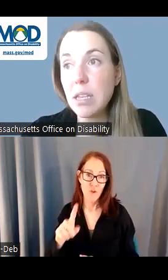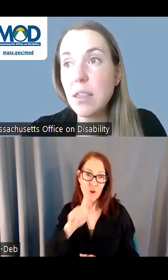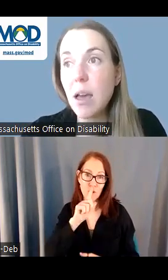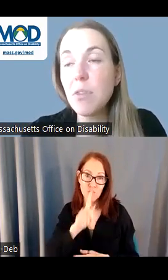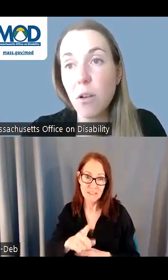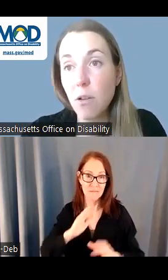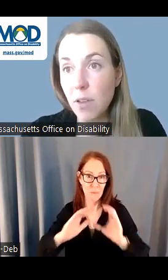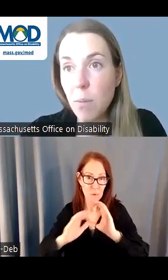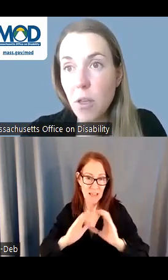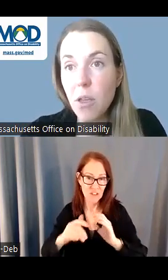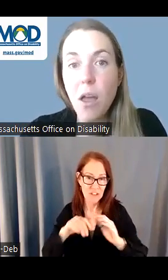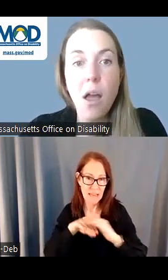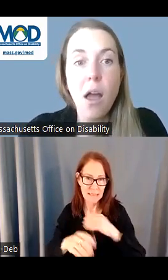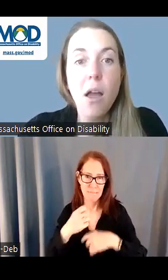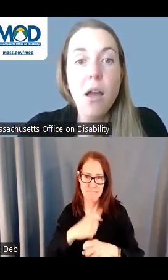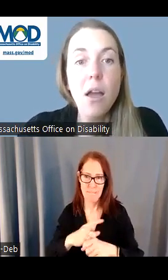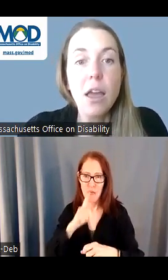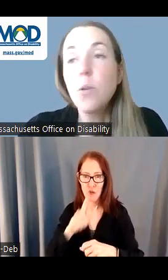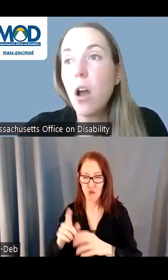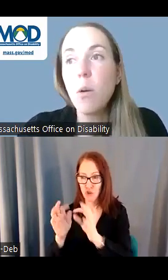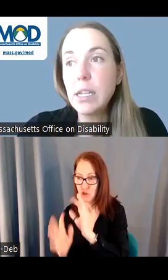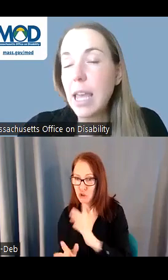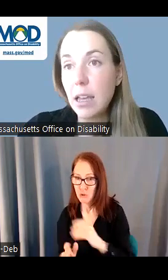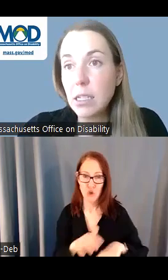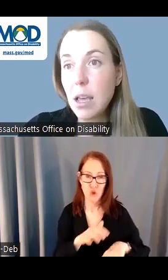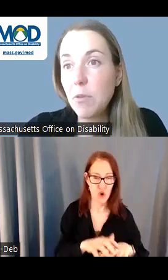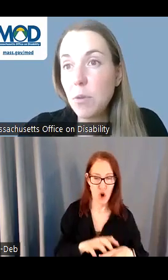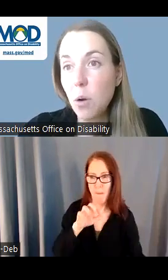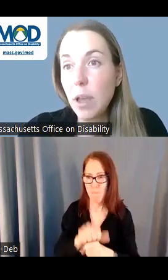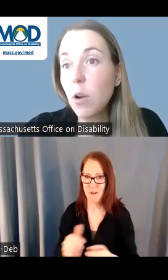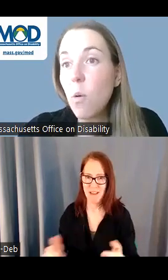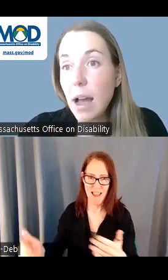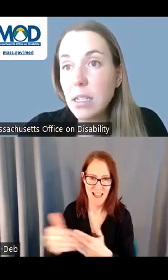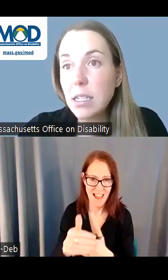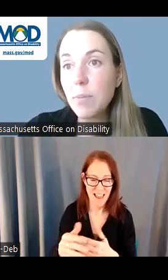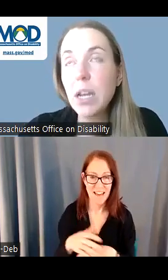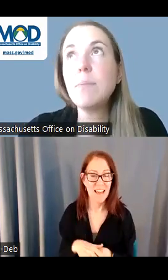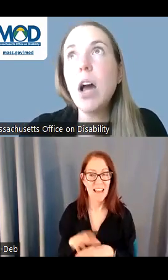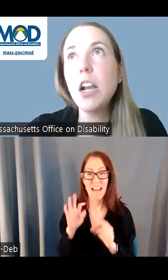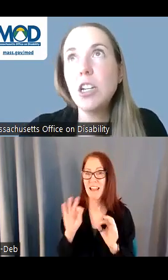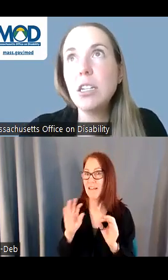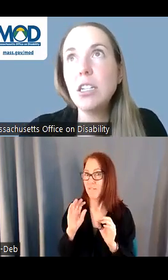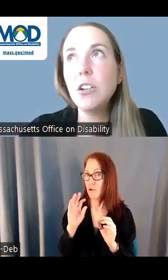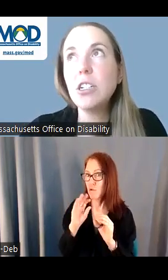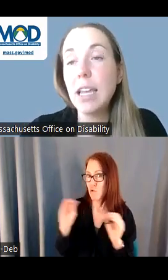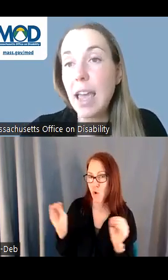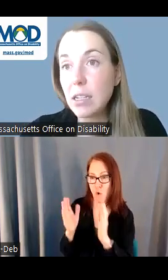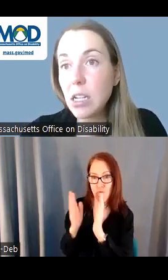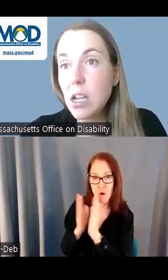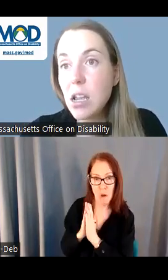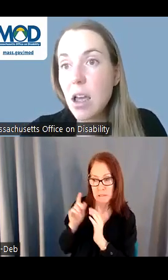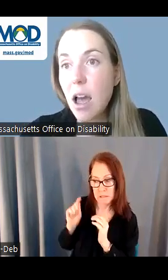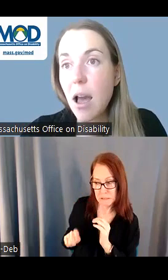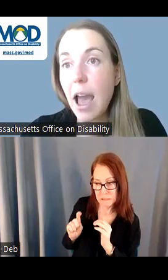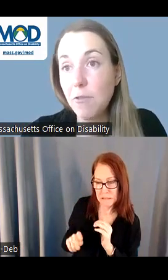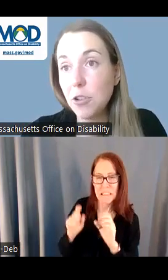people need them, they're available. You can always cancel them if you don't get requests, but it's much easier to